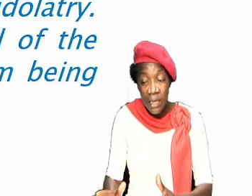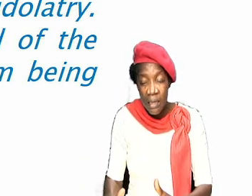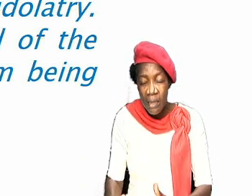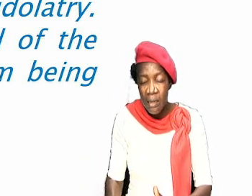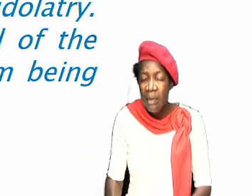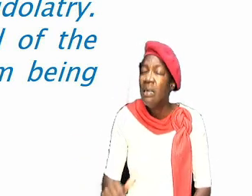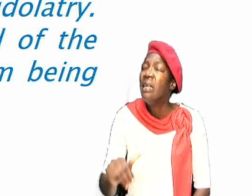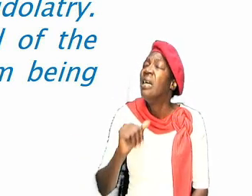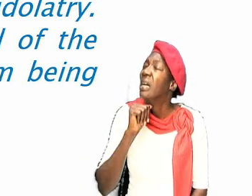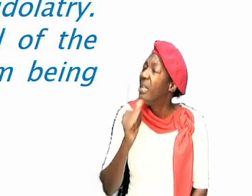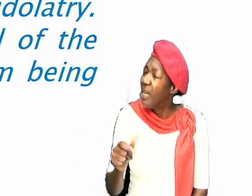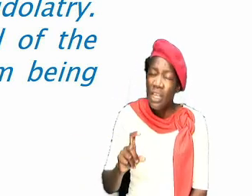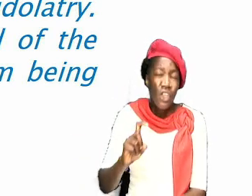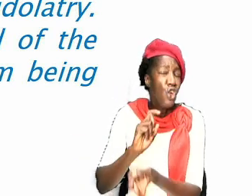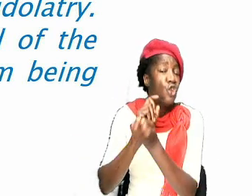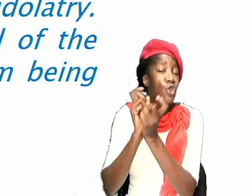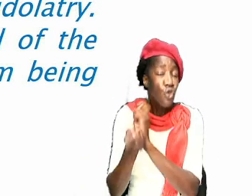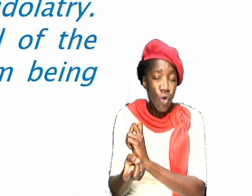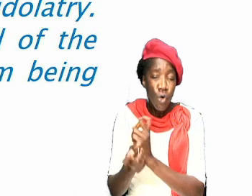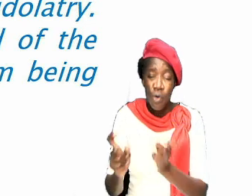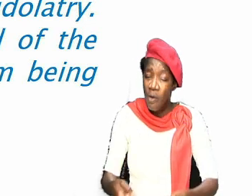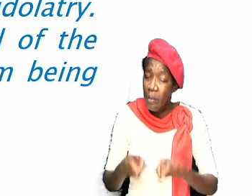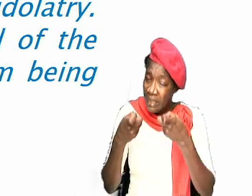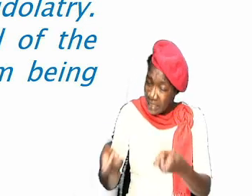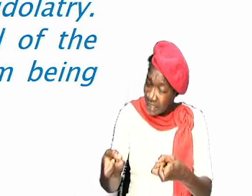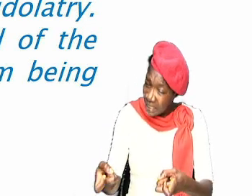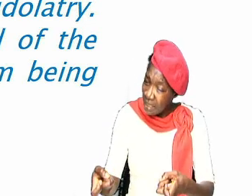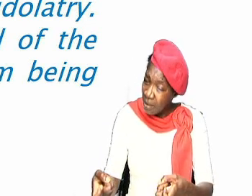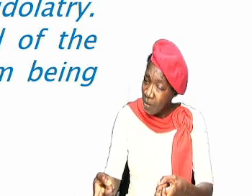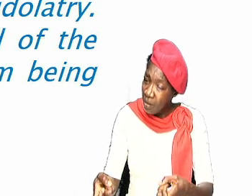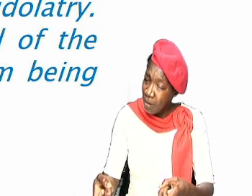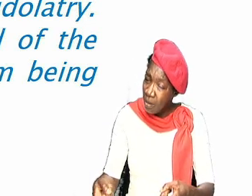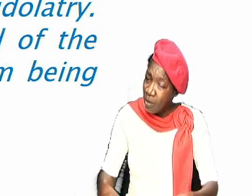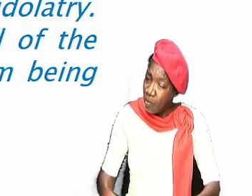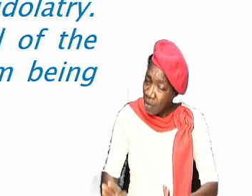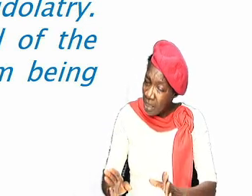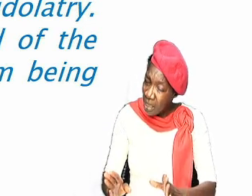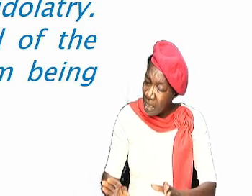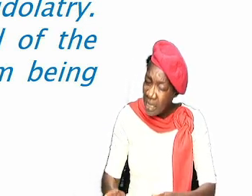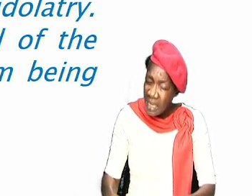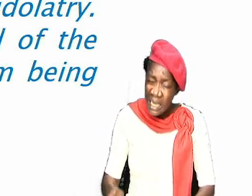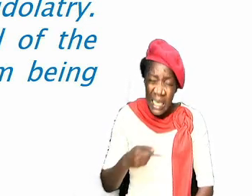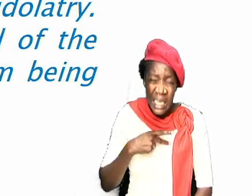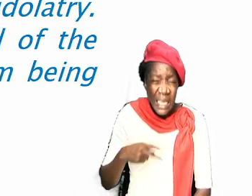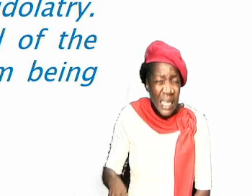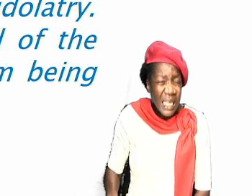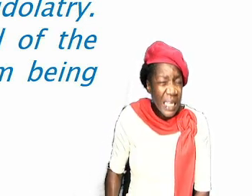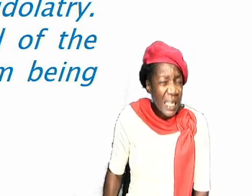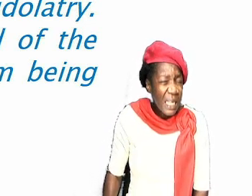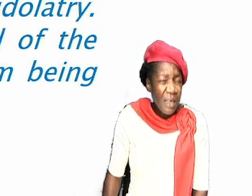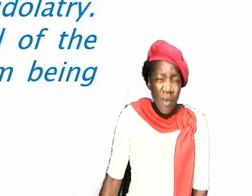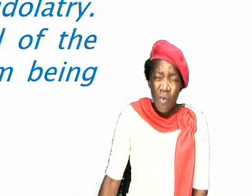willing to turn from his sinful ways. And the king refused to accept